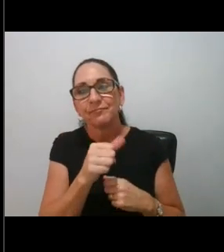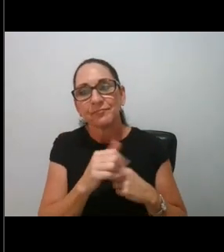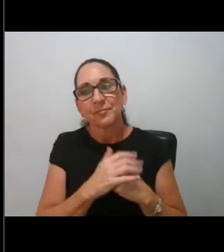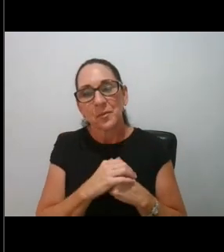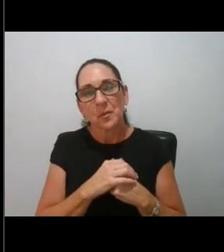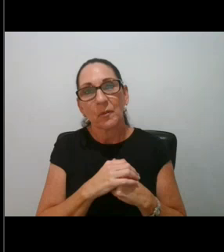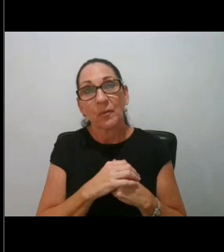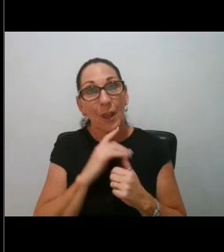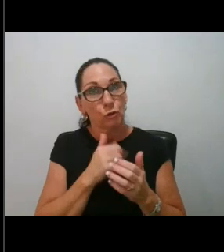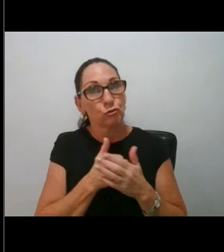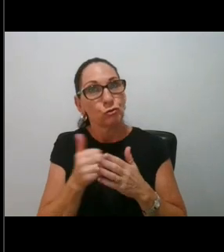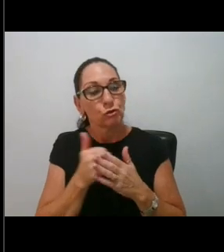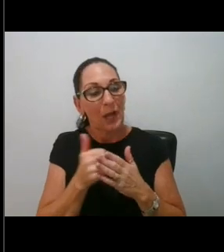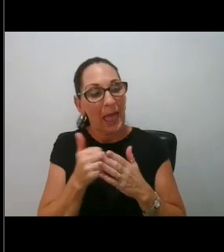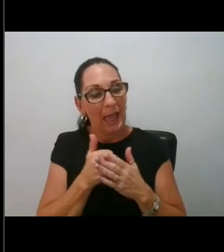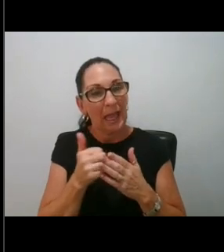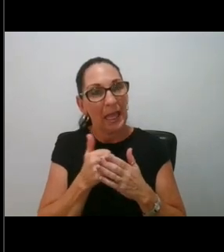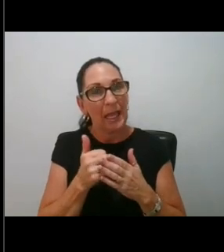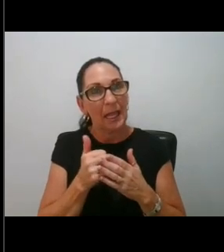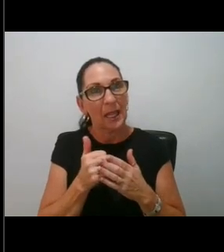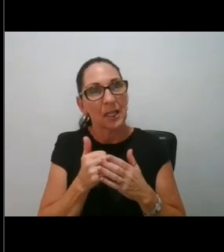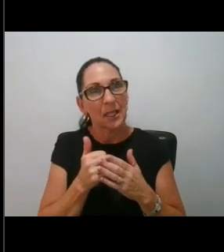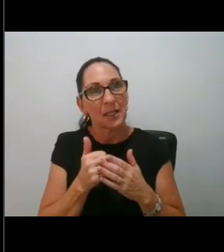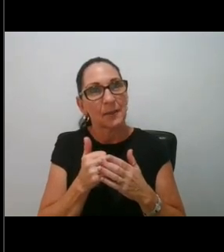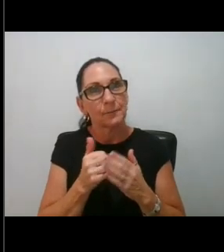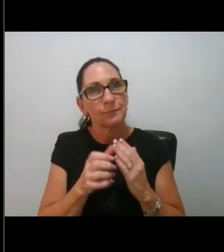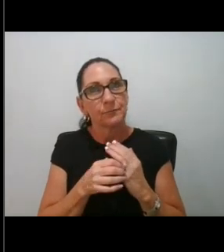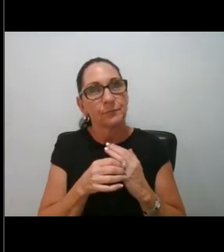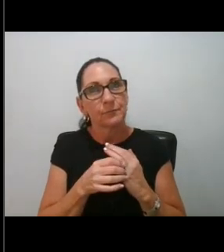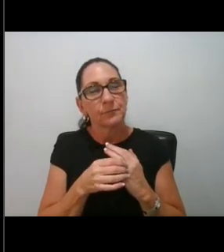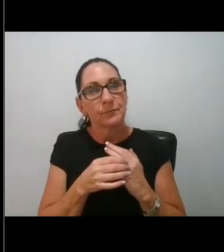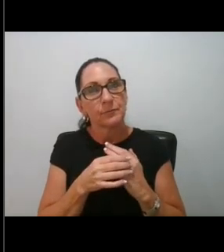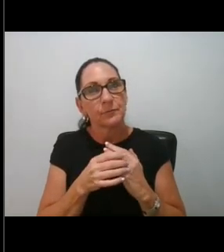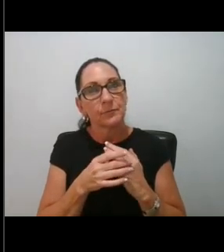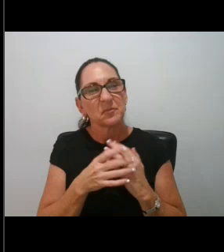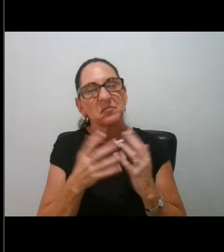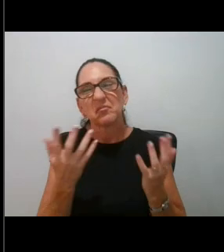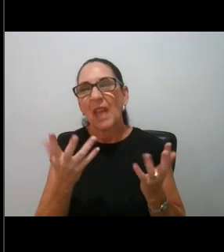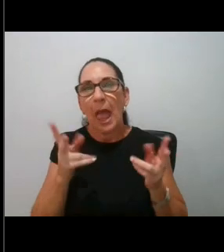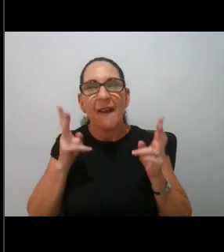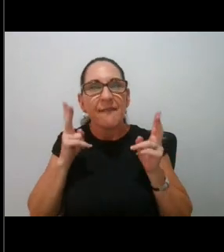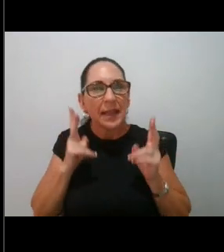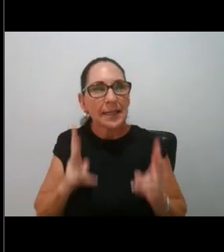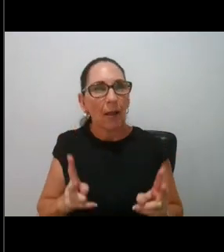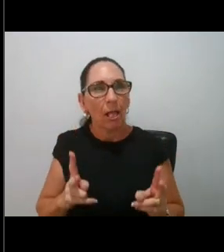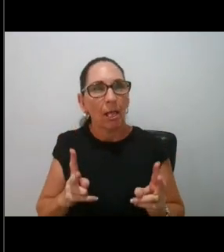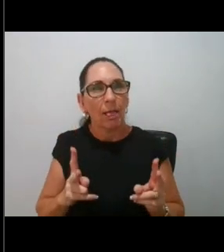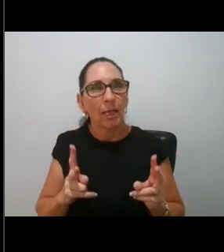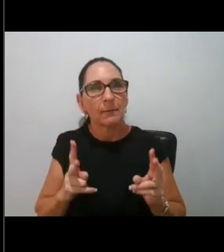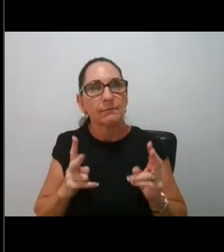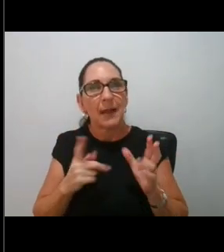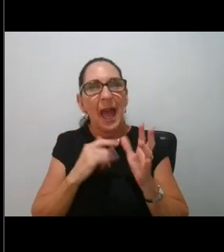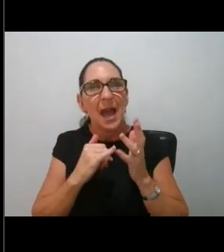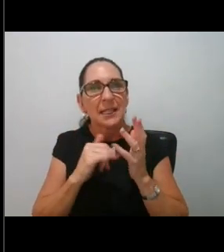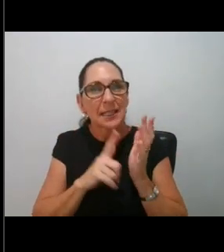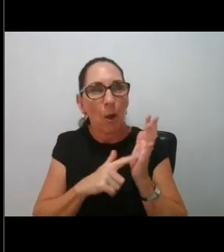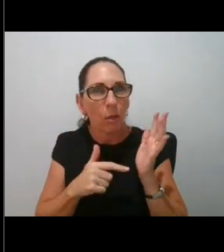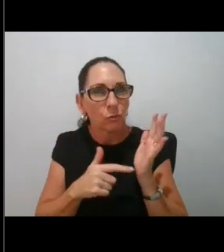Usually they're some sort of physical assault. So I think still